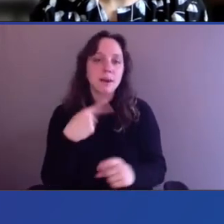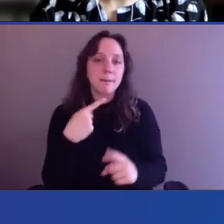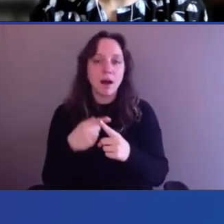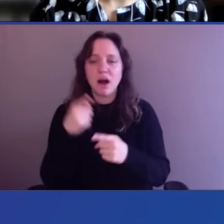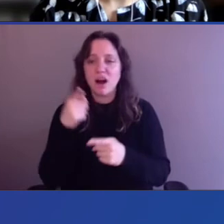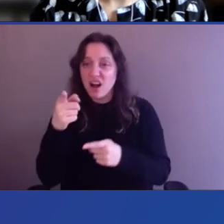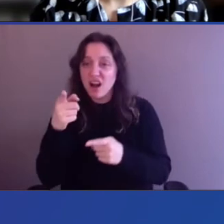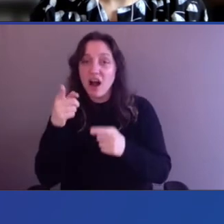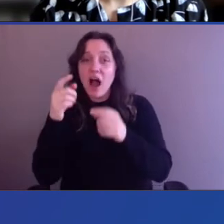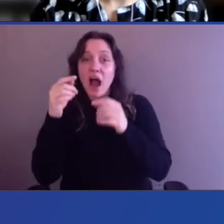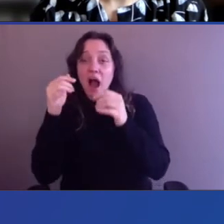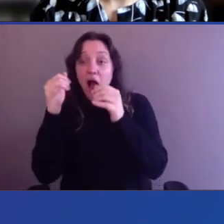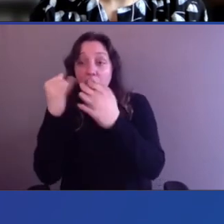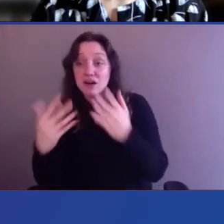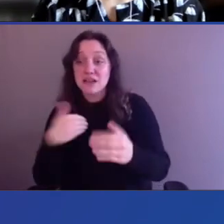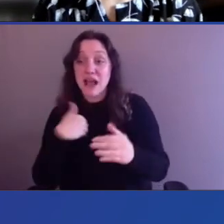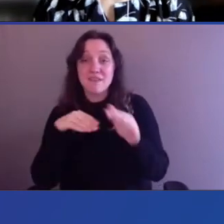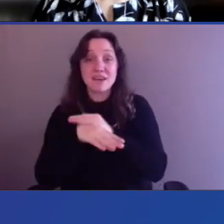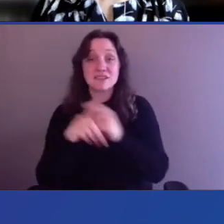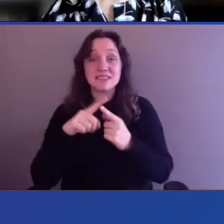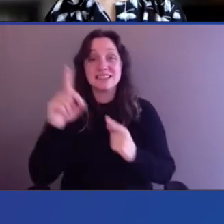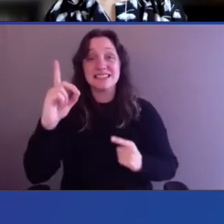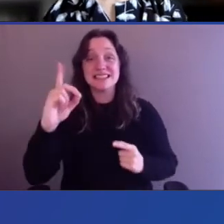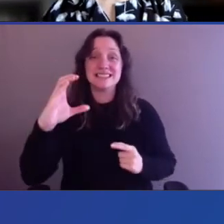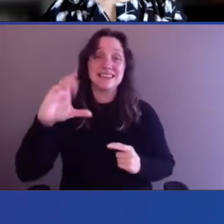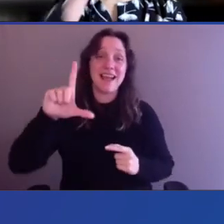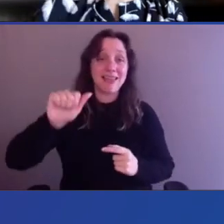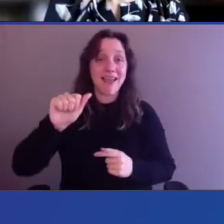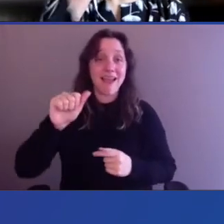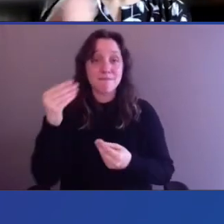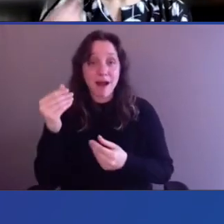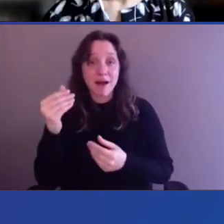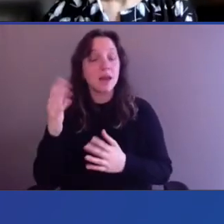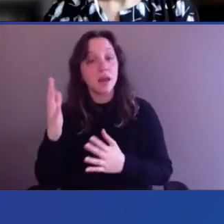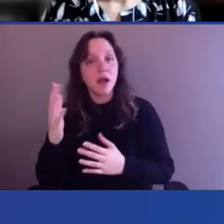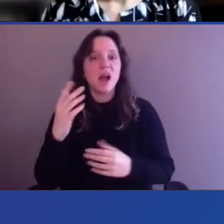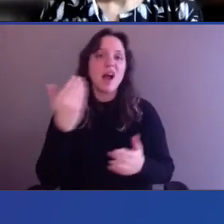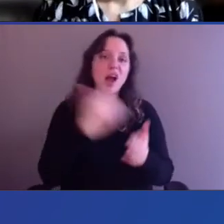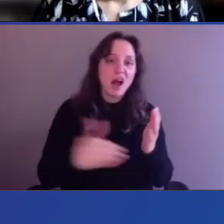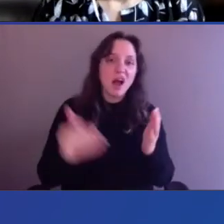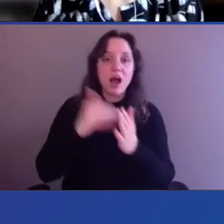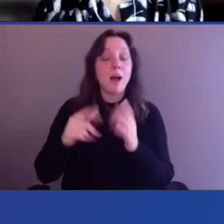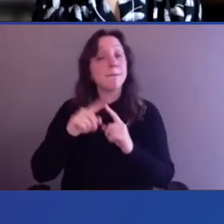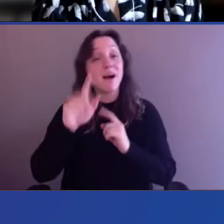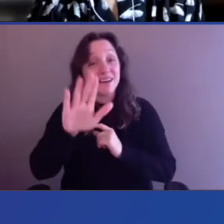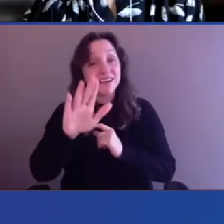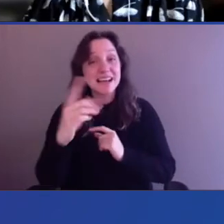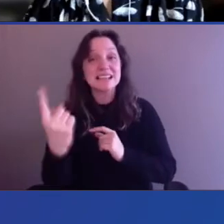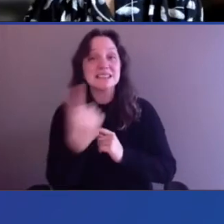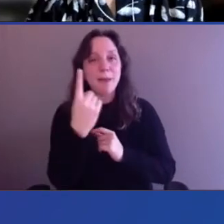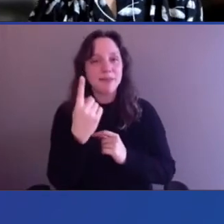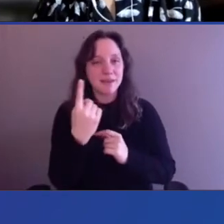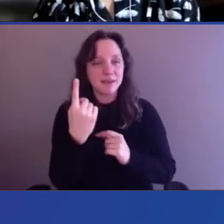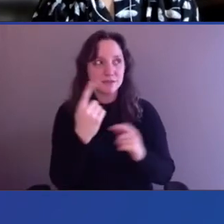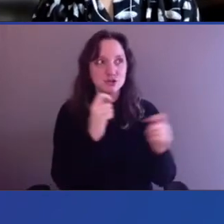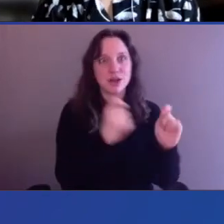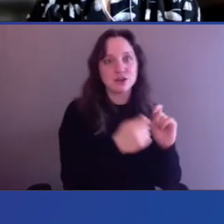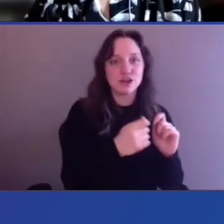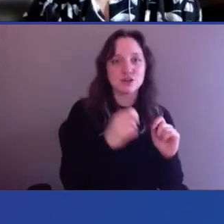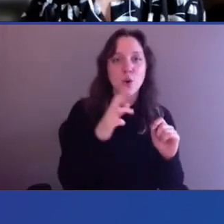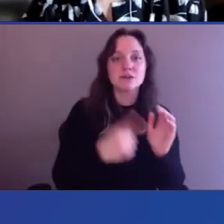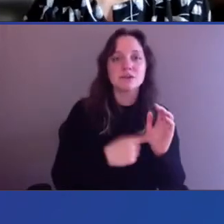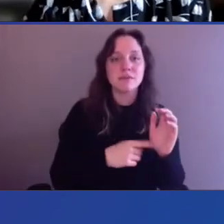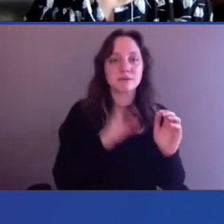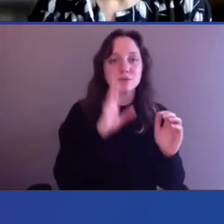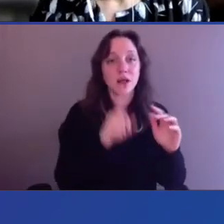to DCLA money. Every year we talk about it, but then all of a sudden something shifts and it happens, you know, or maybe it happens a little bit and then it goes away. Like, you have